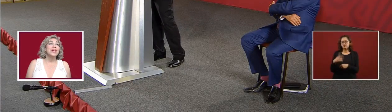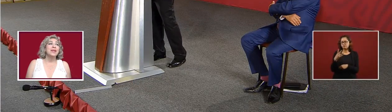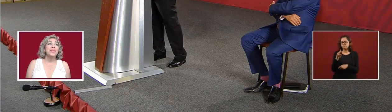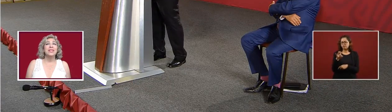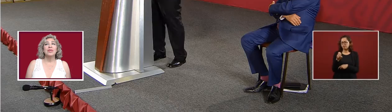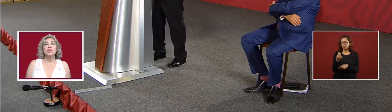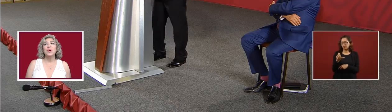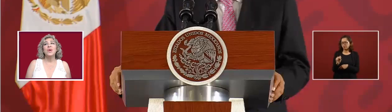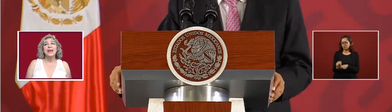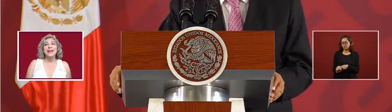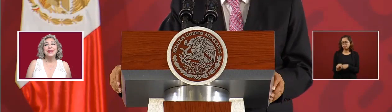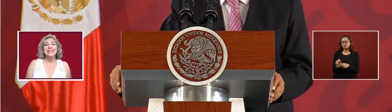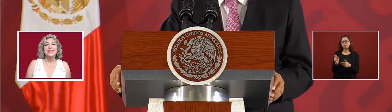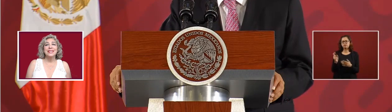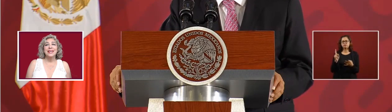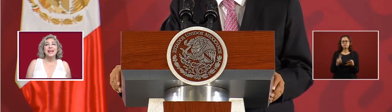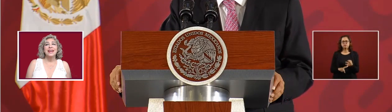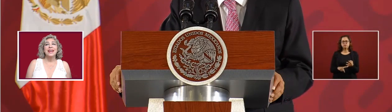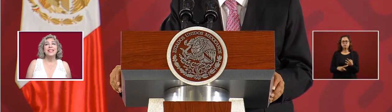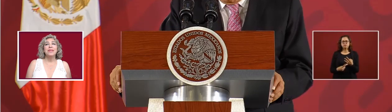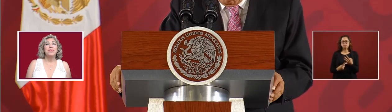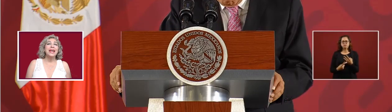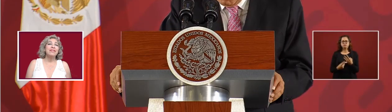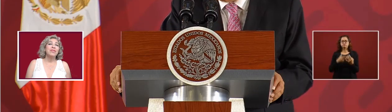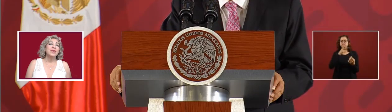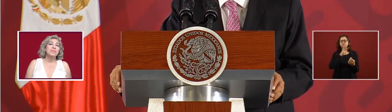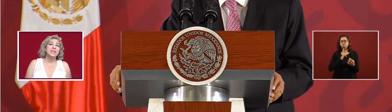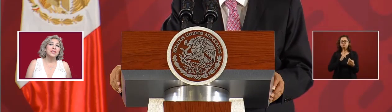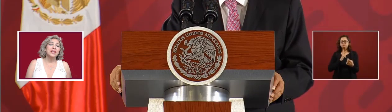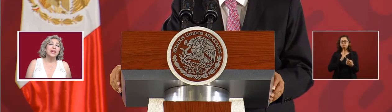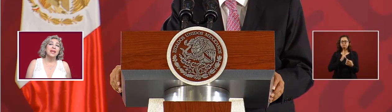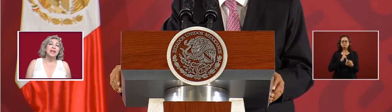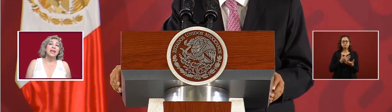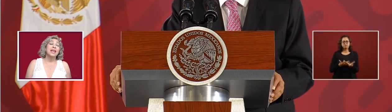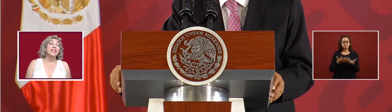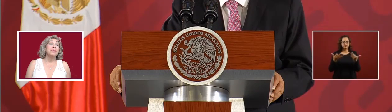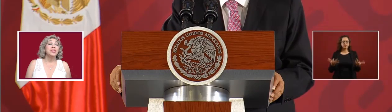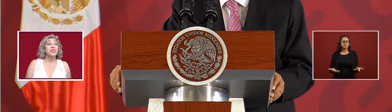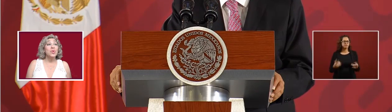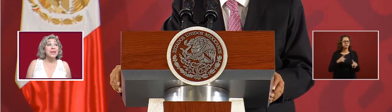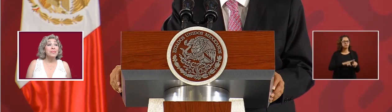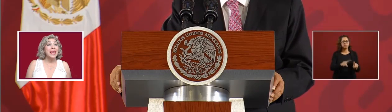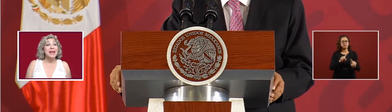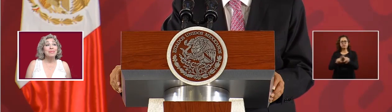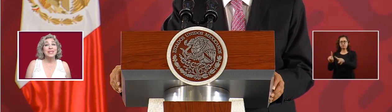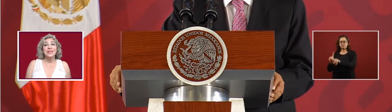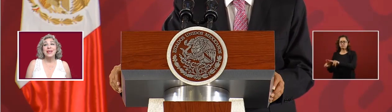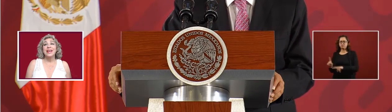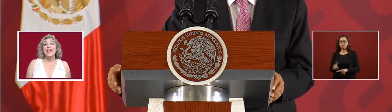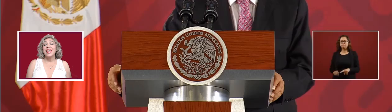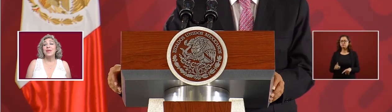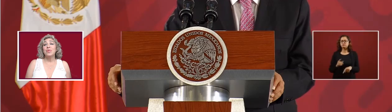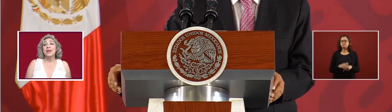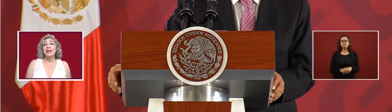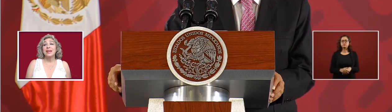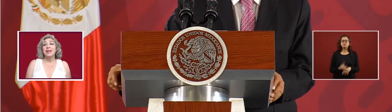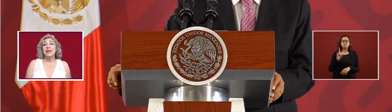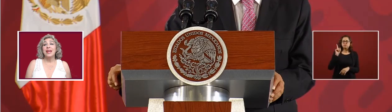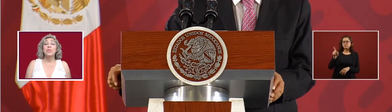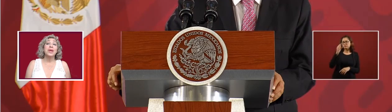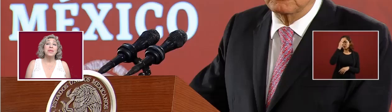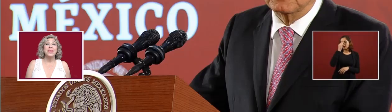And, we're going to be in Dos Bocas, in the platforms, in the petroleum camps. And,